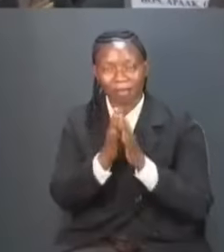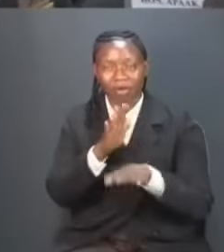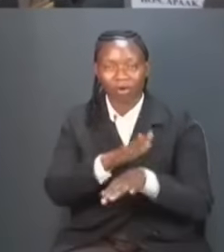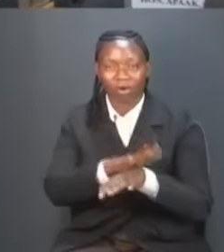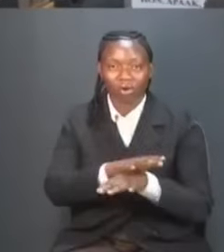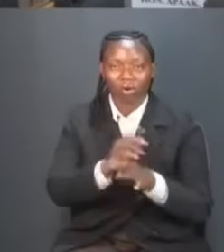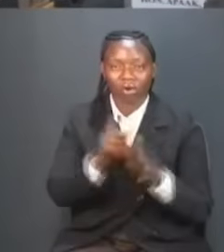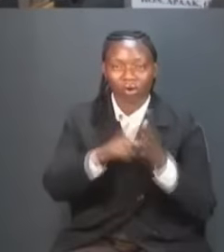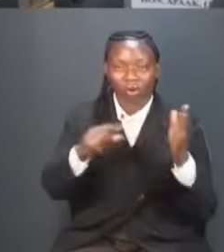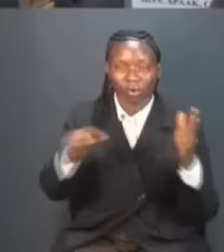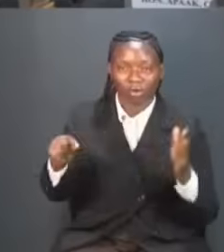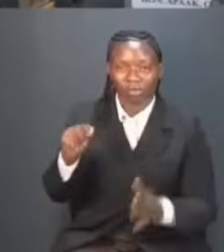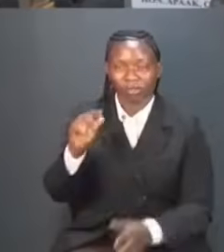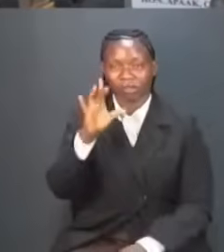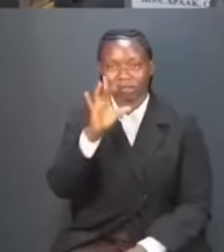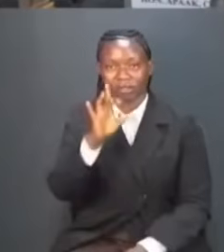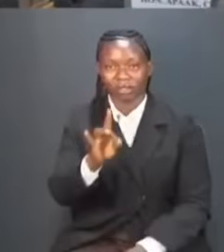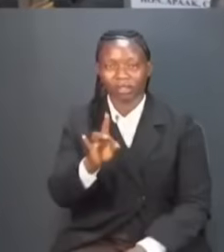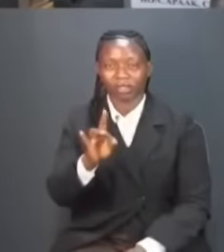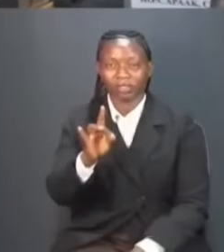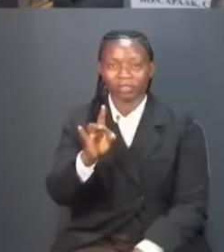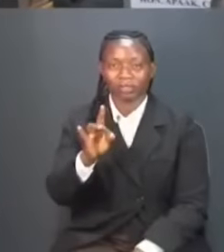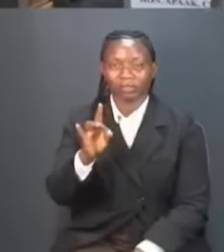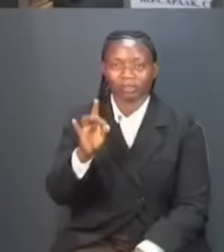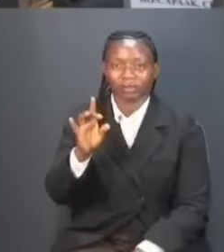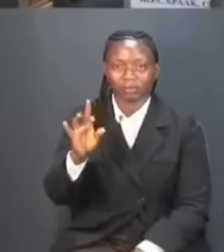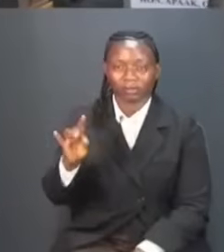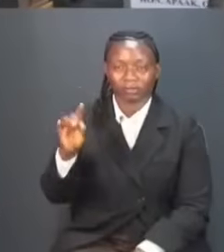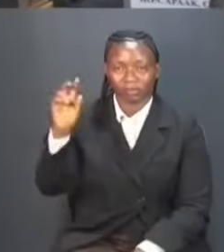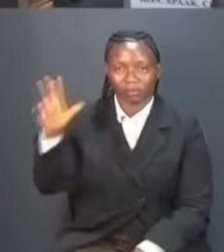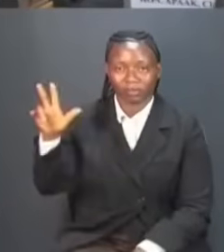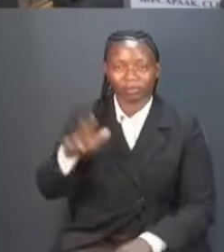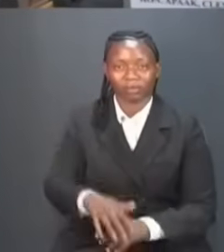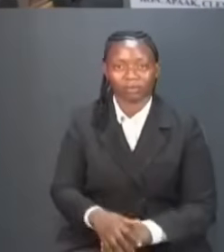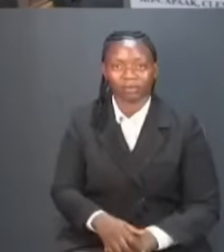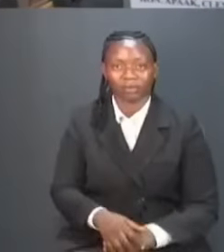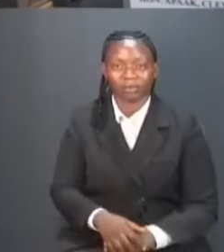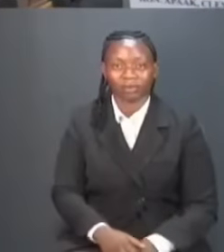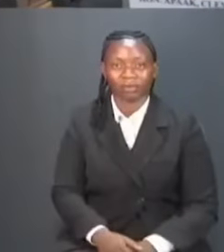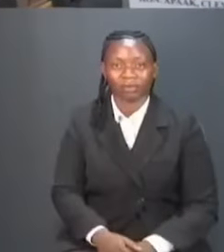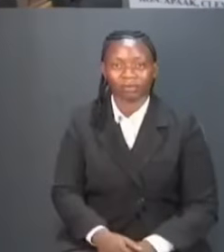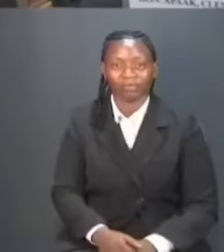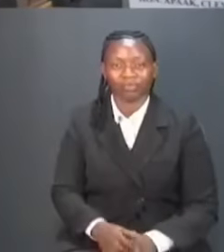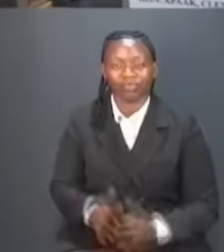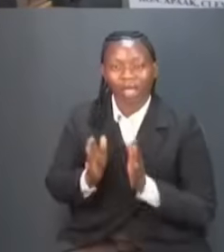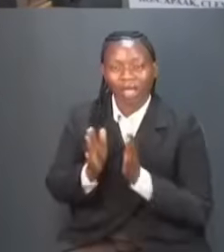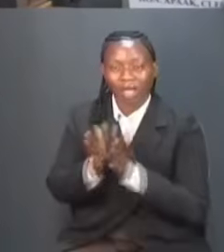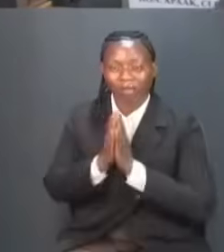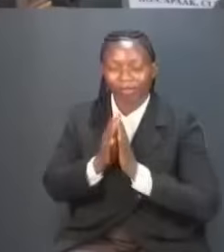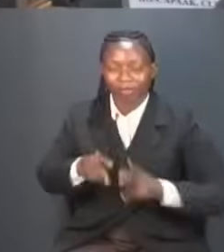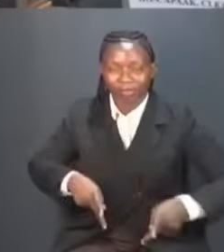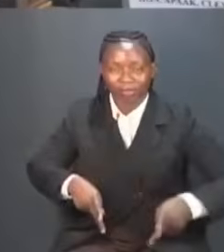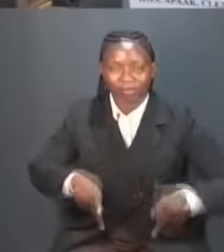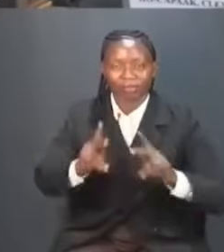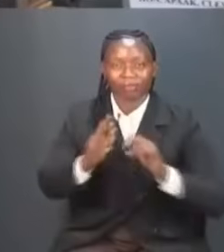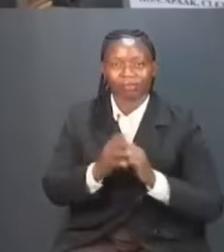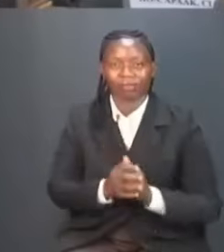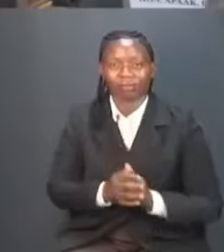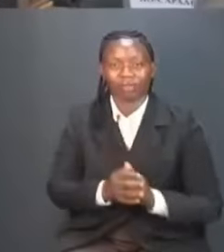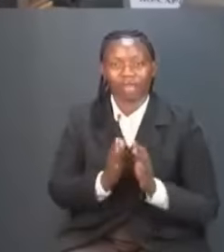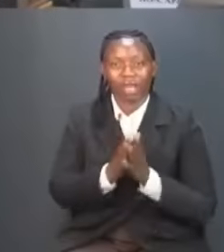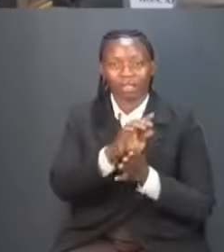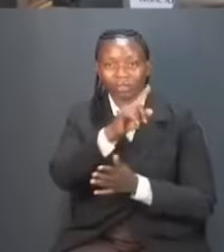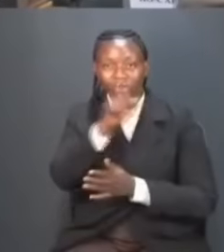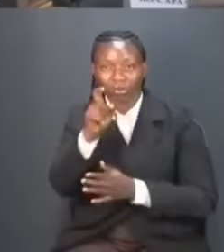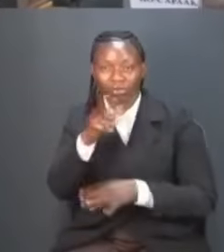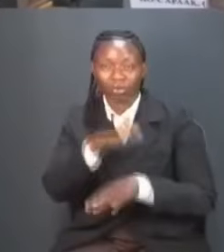88 tray with the prior authorization of the member concerned to seek your permission to ask the question on